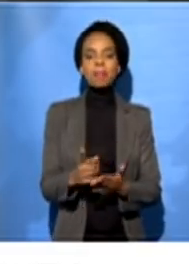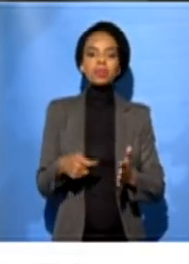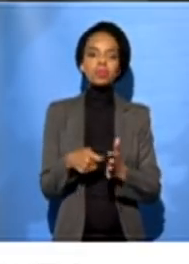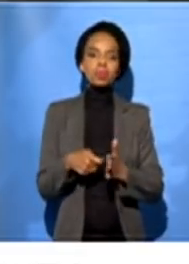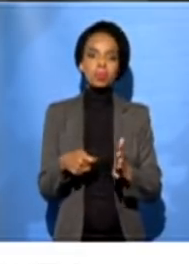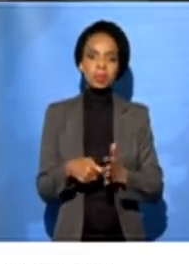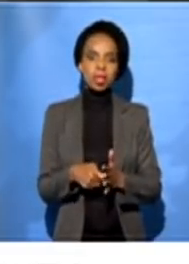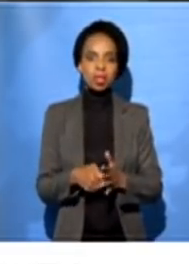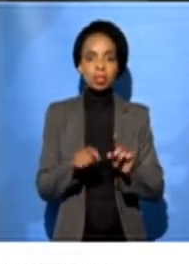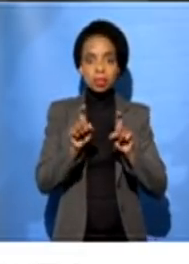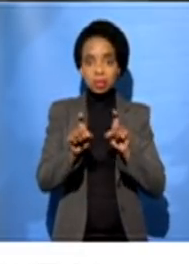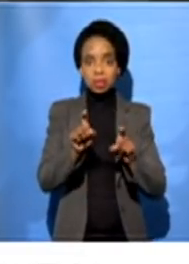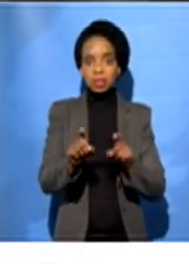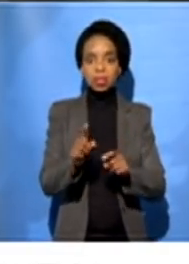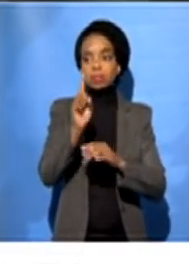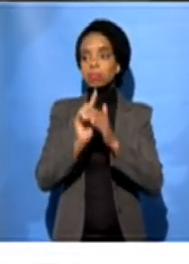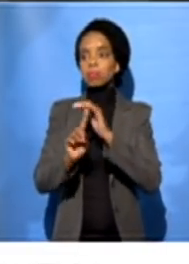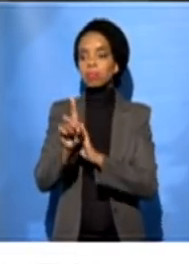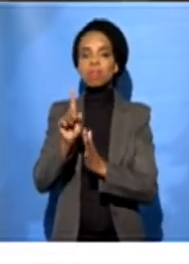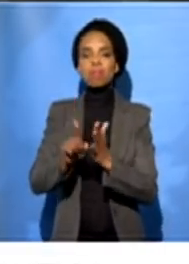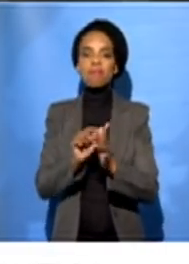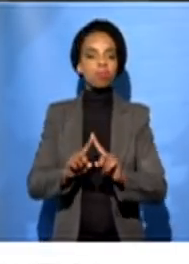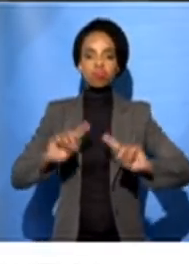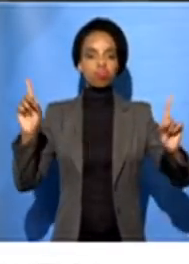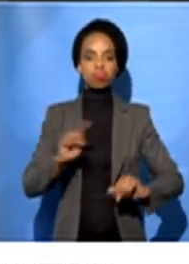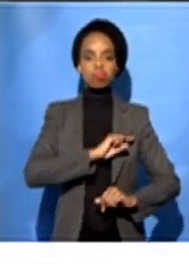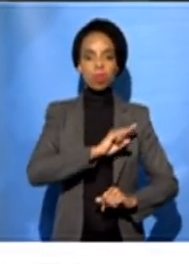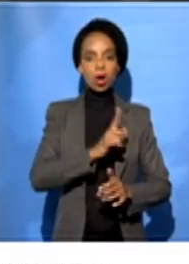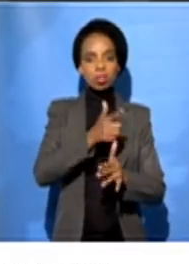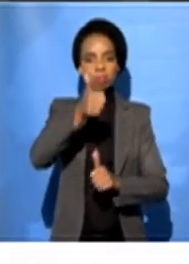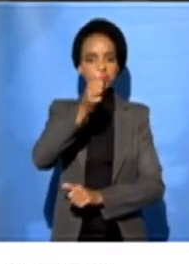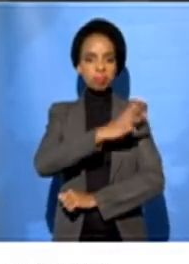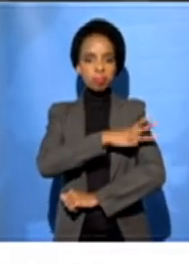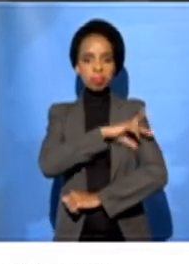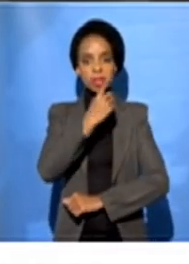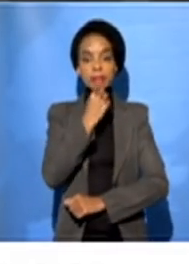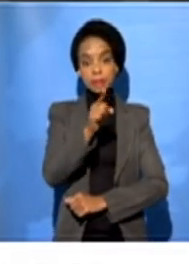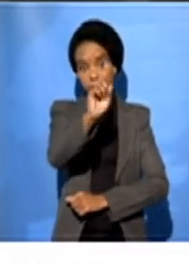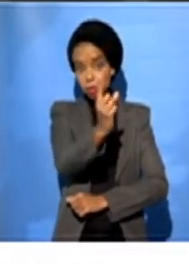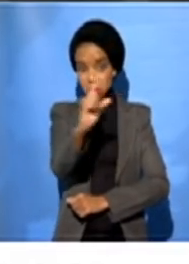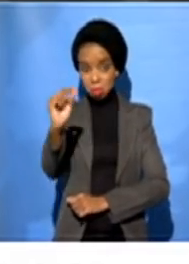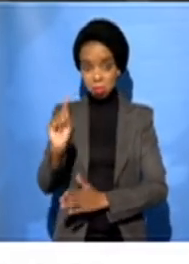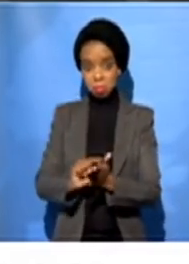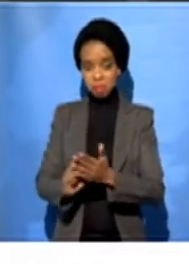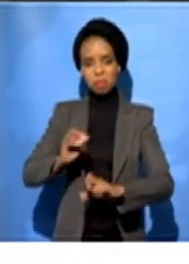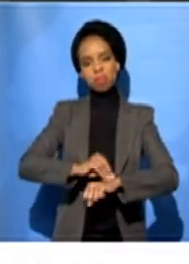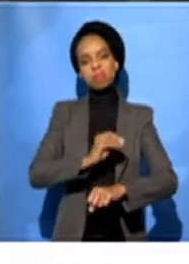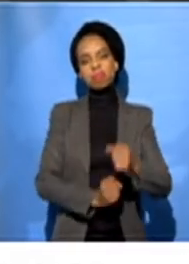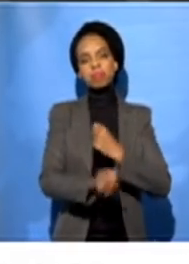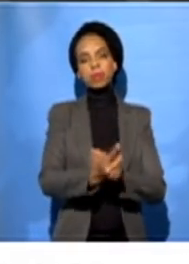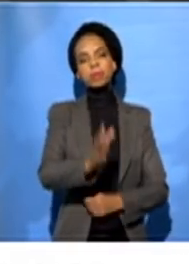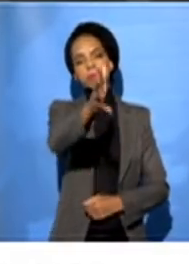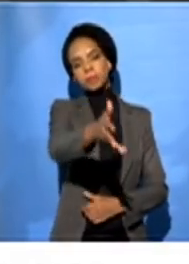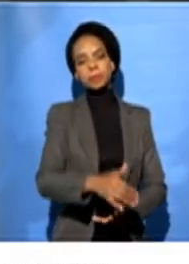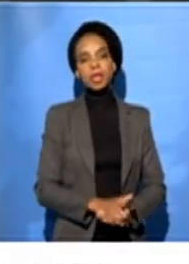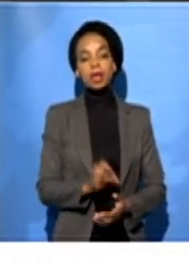were not released to go and vote during the day because their employer said that if they left, they would be in trouble. So then when we